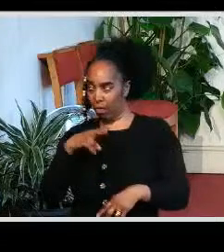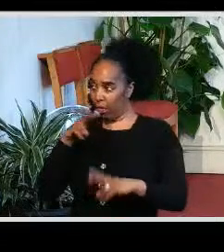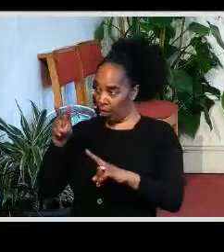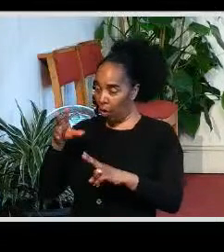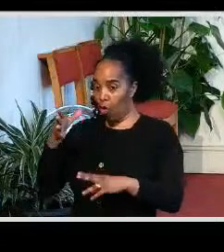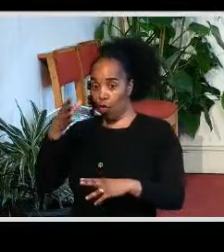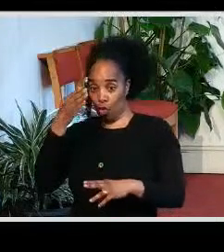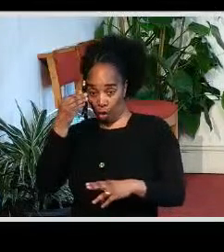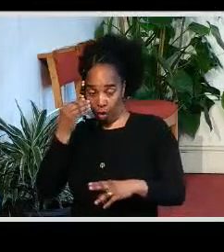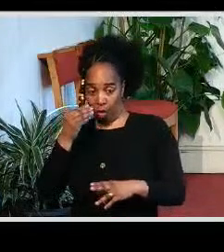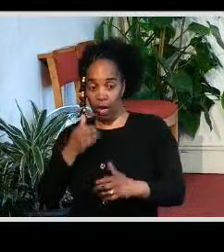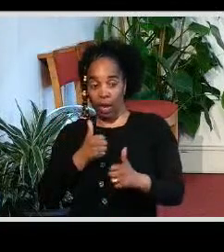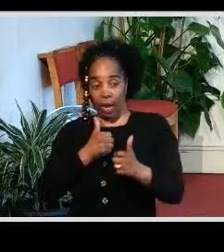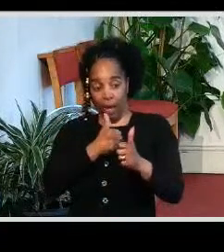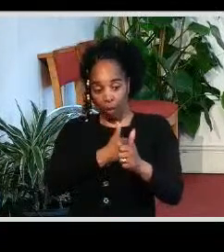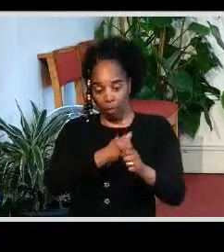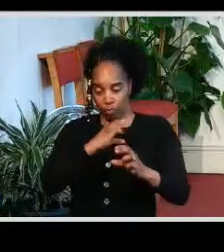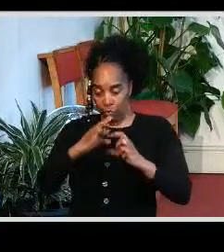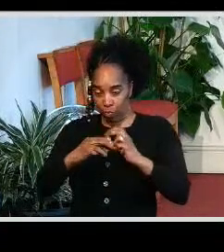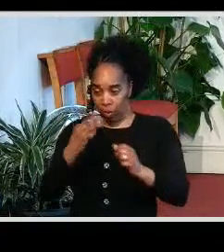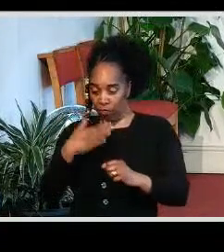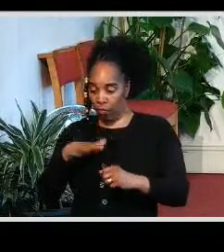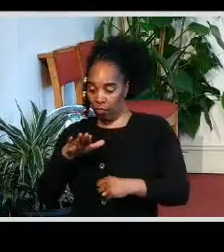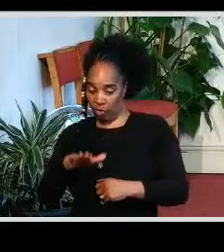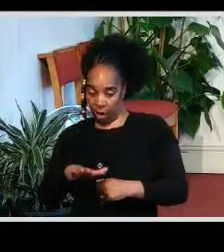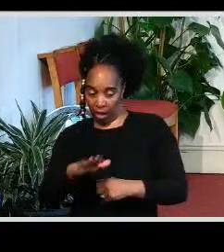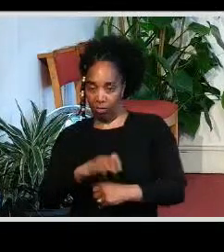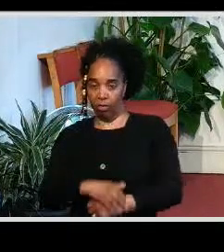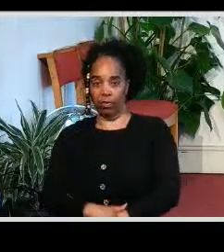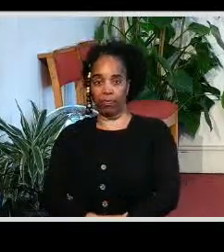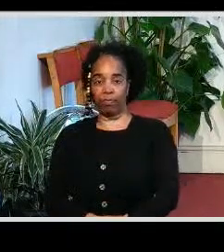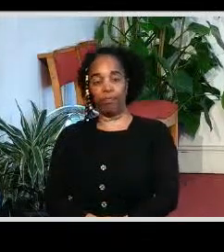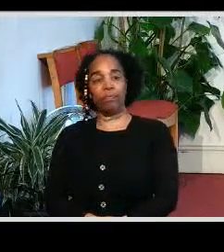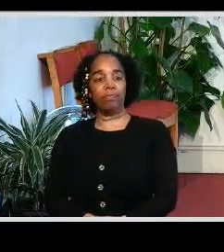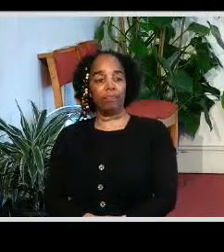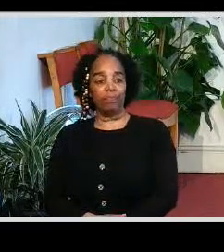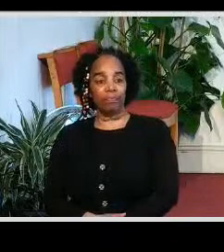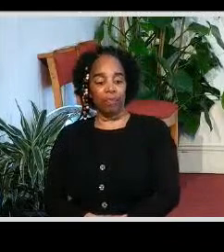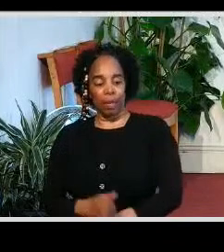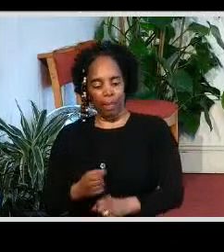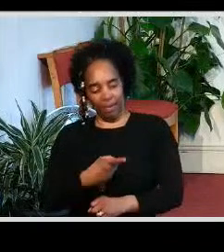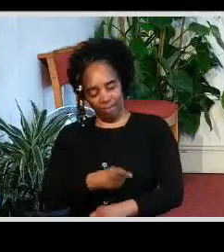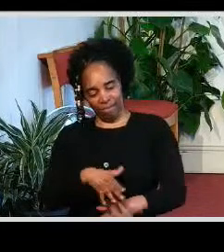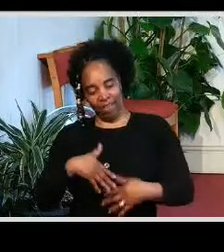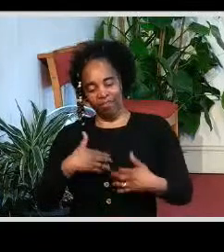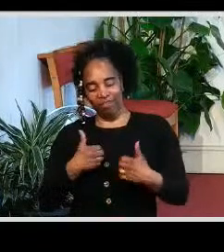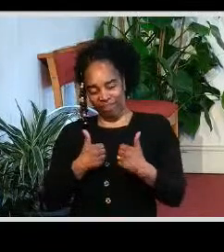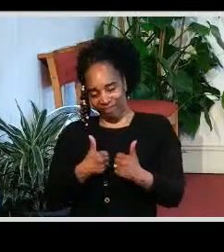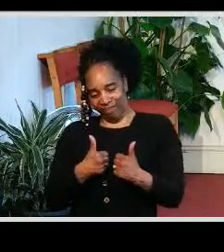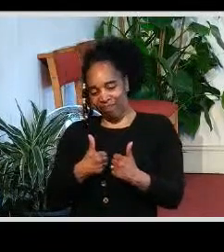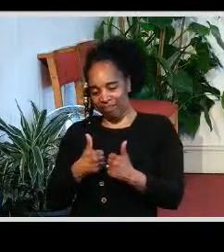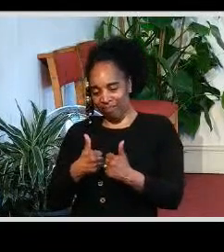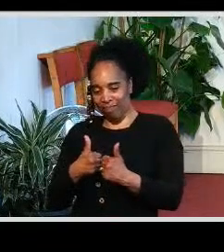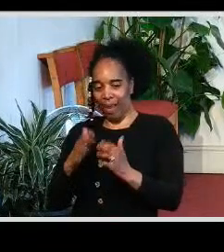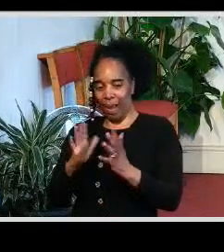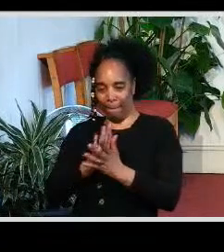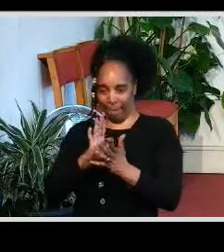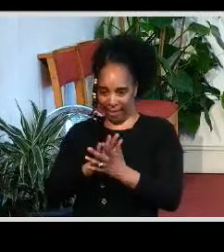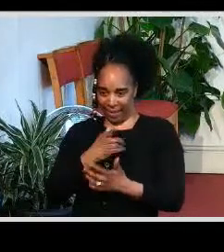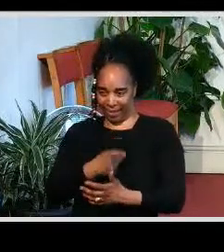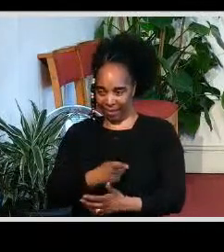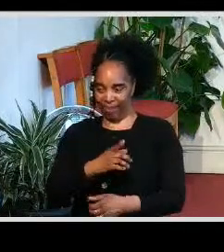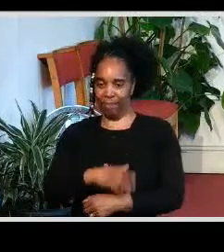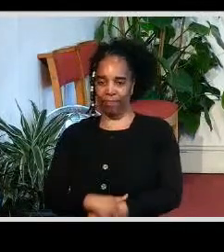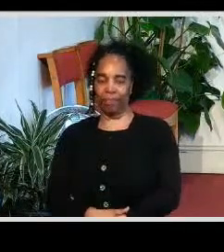Those all help with communicating with the child and making them feel at home. One of the